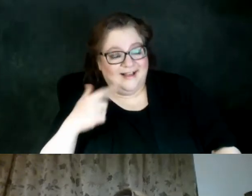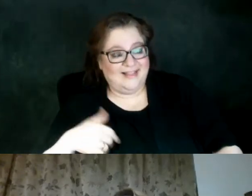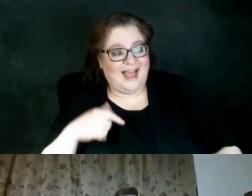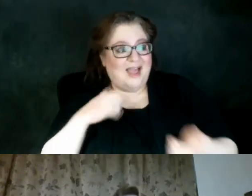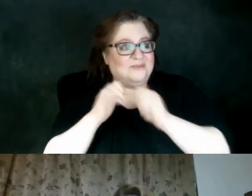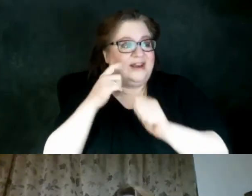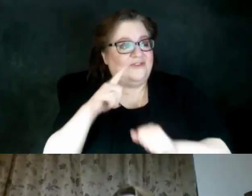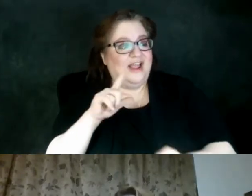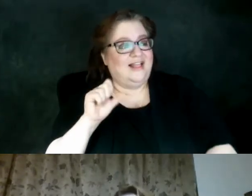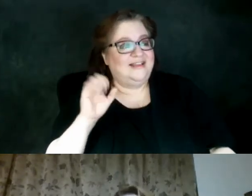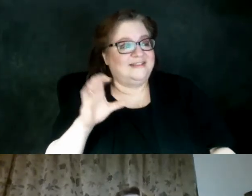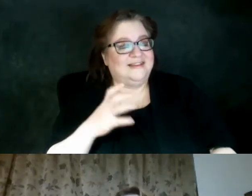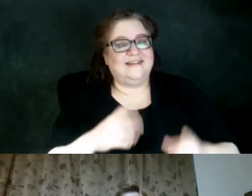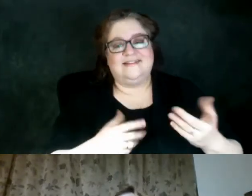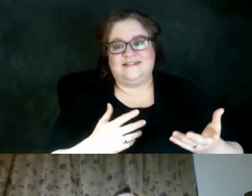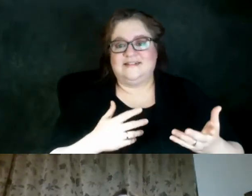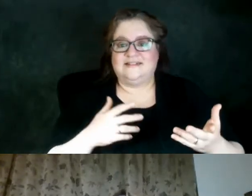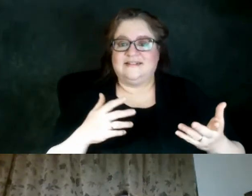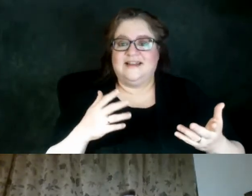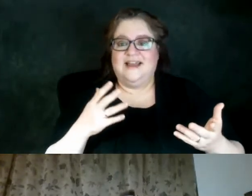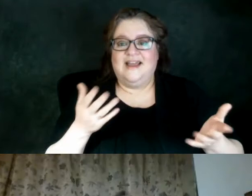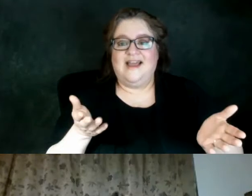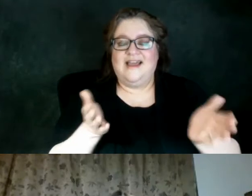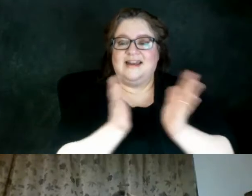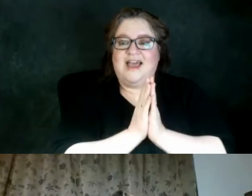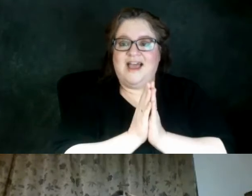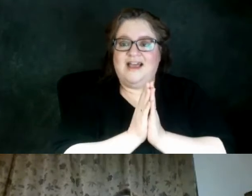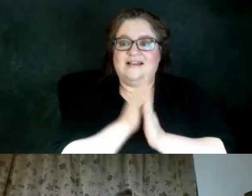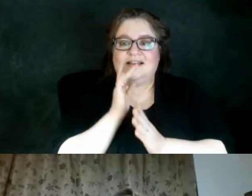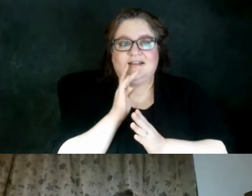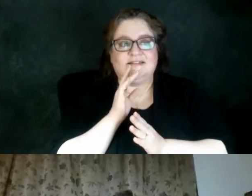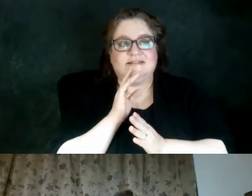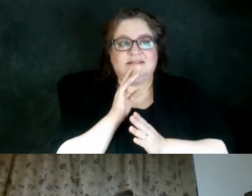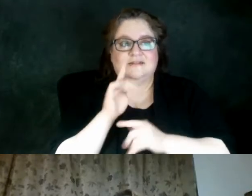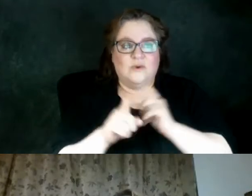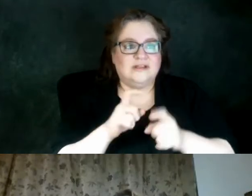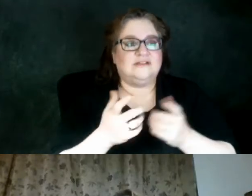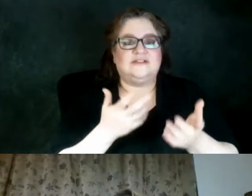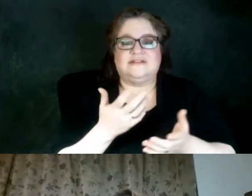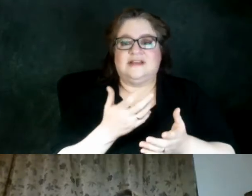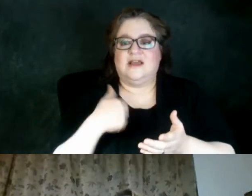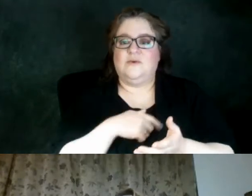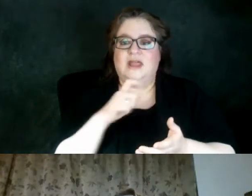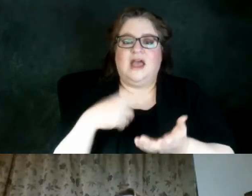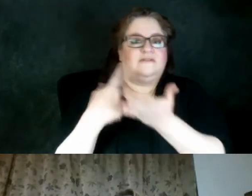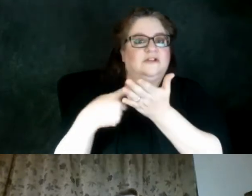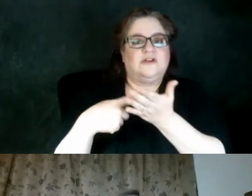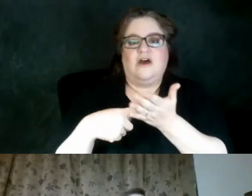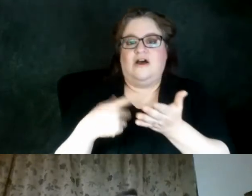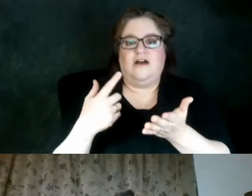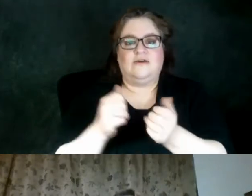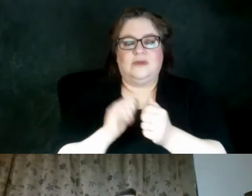for the LSC, and ask for some questions. And we have to talk with